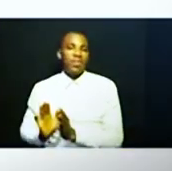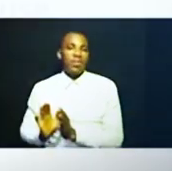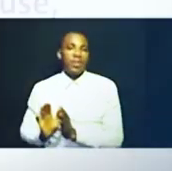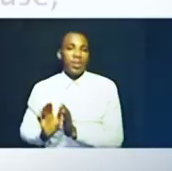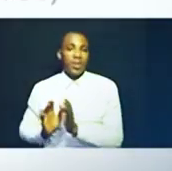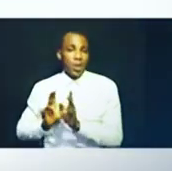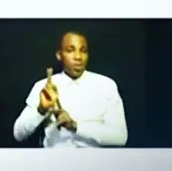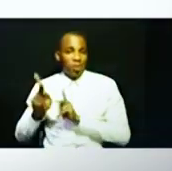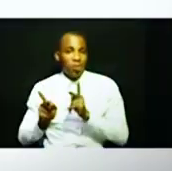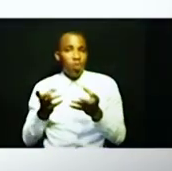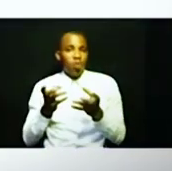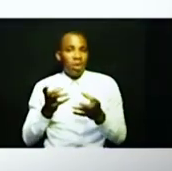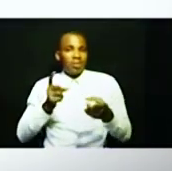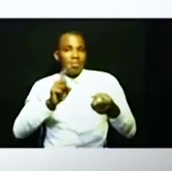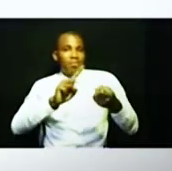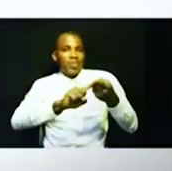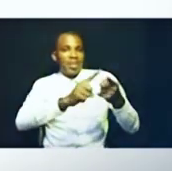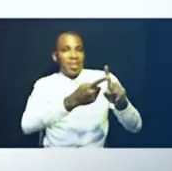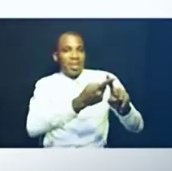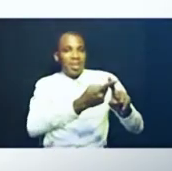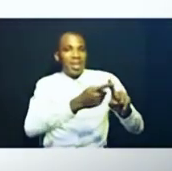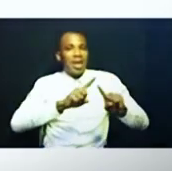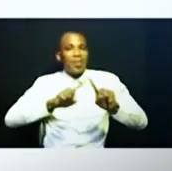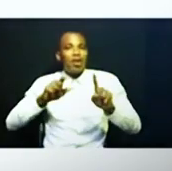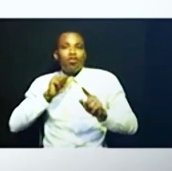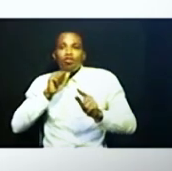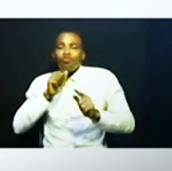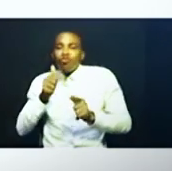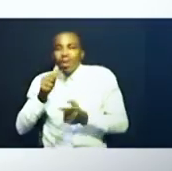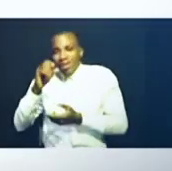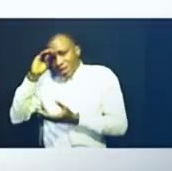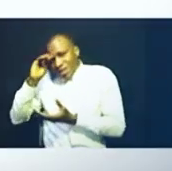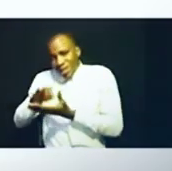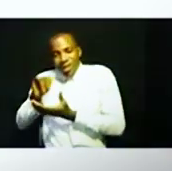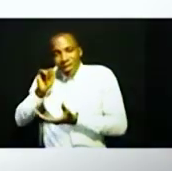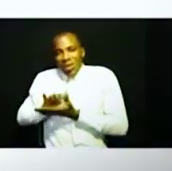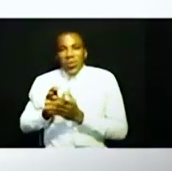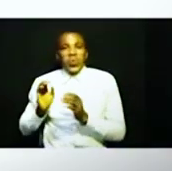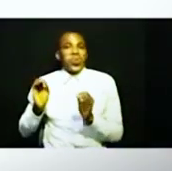want a partner, not a spouse.